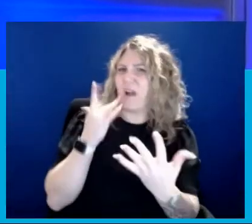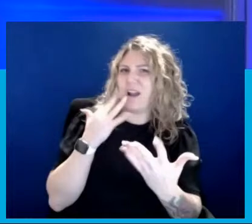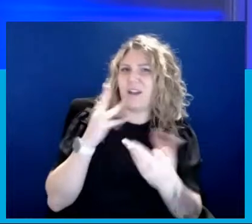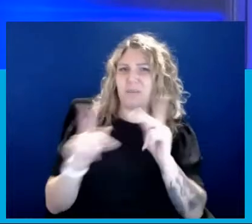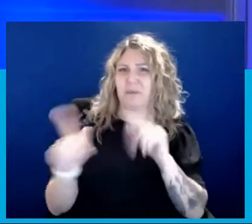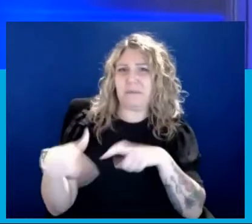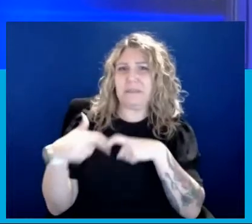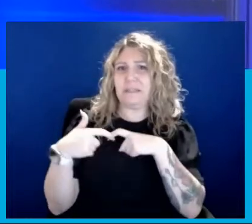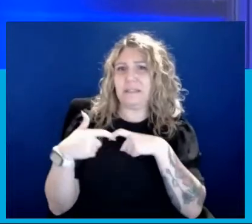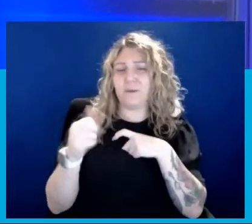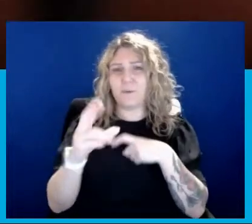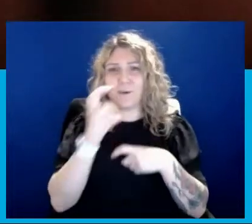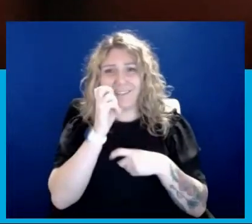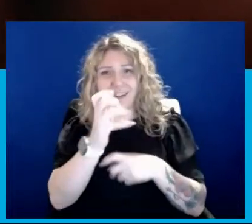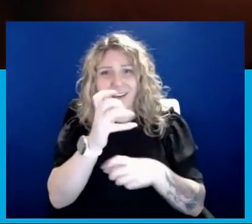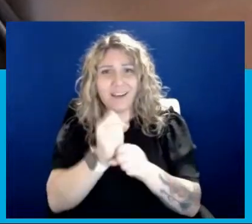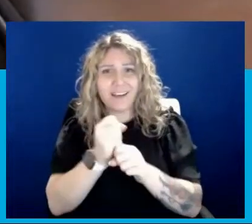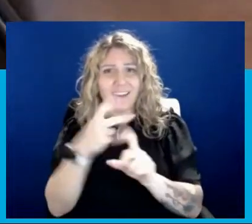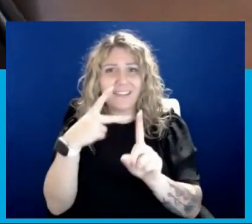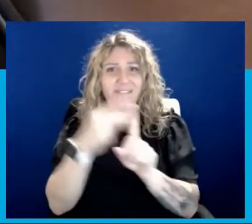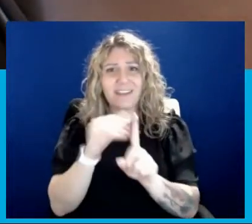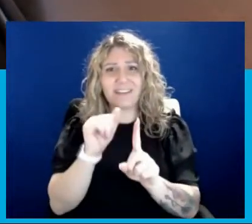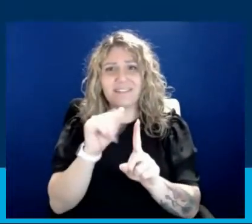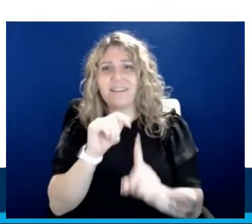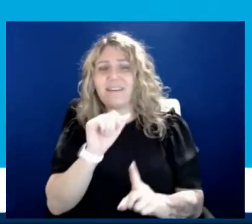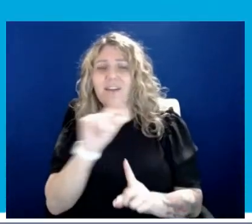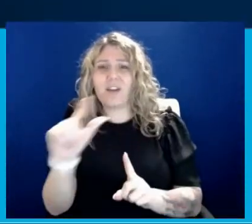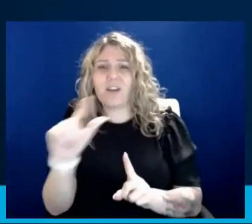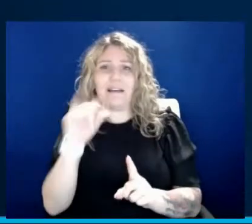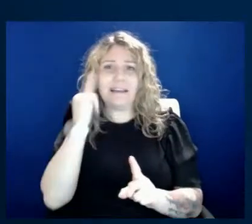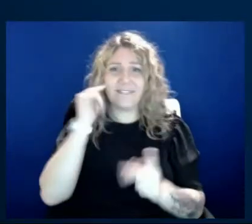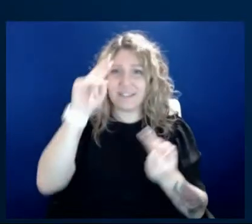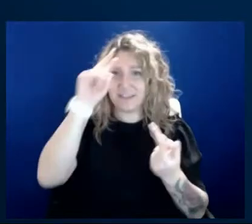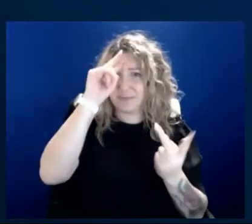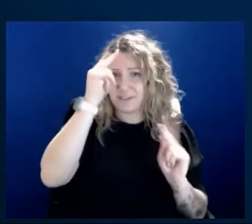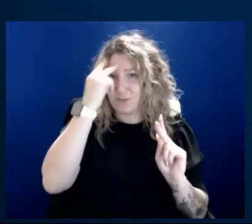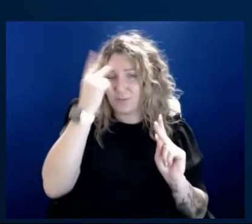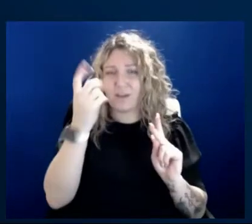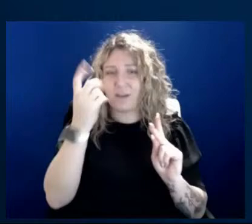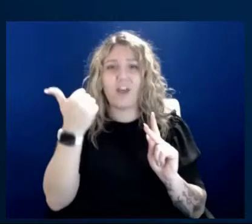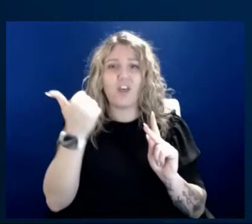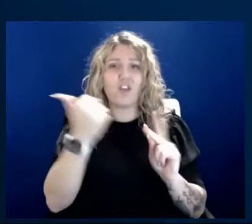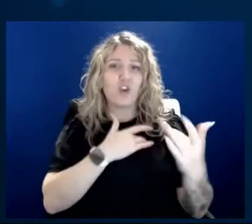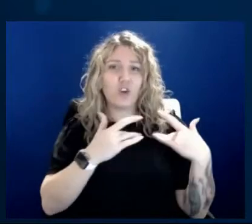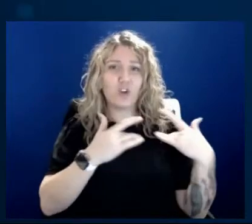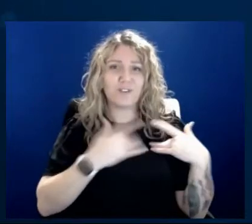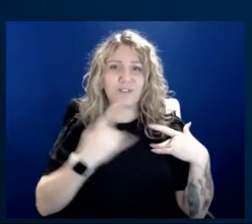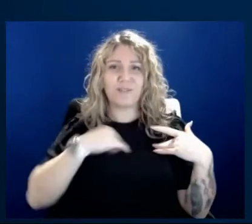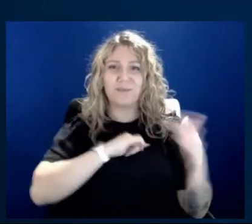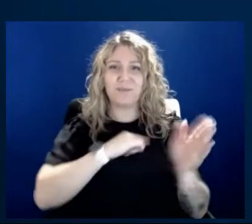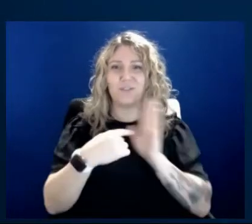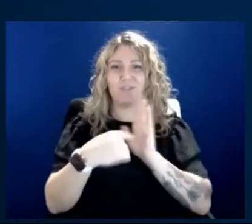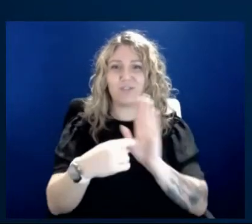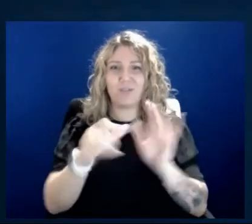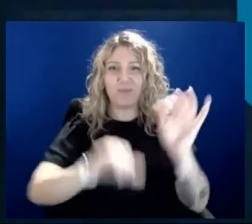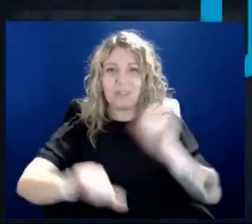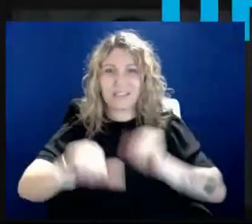get the vaccines at all? Whether it's misinformation or other concerns, we'll show you the science.